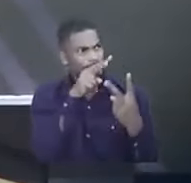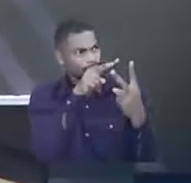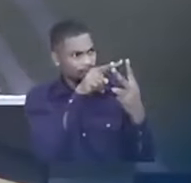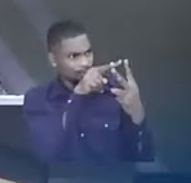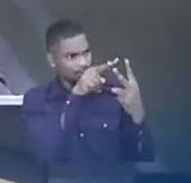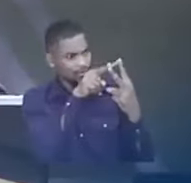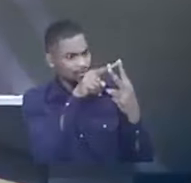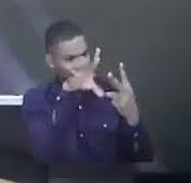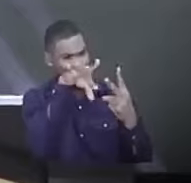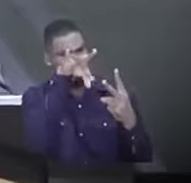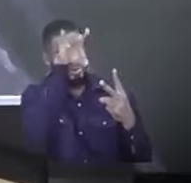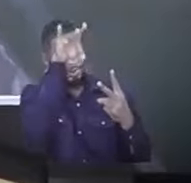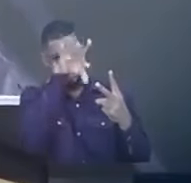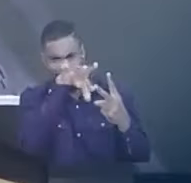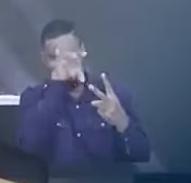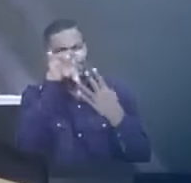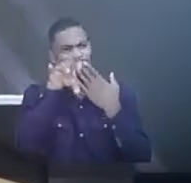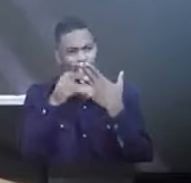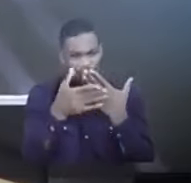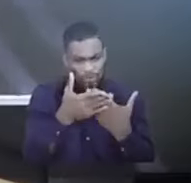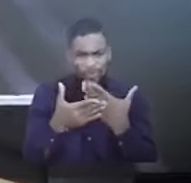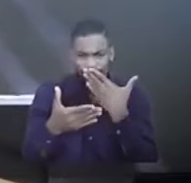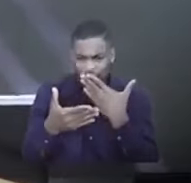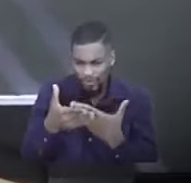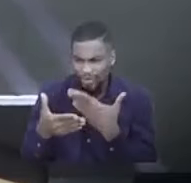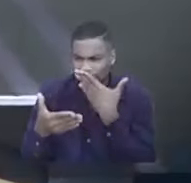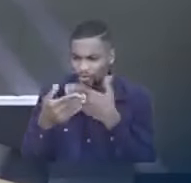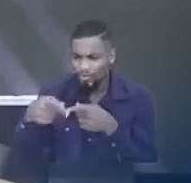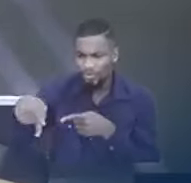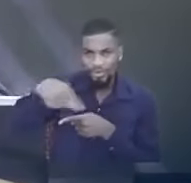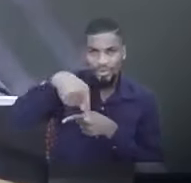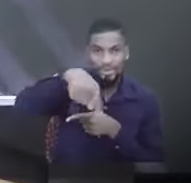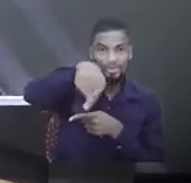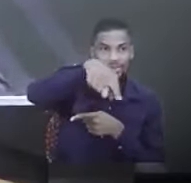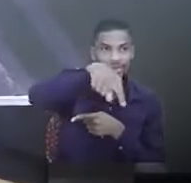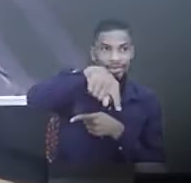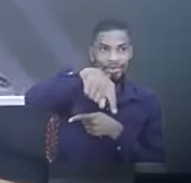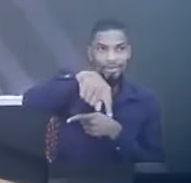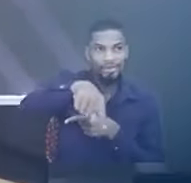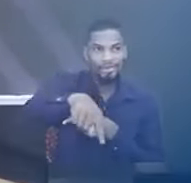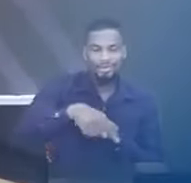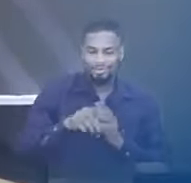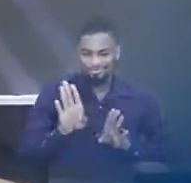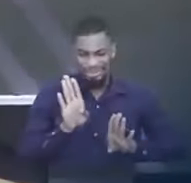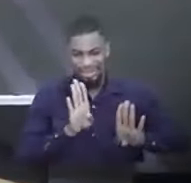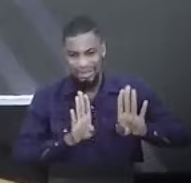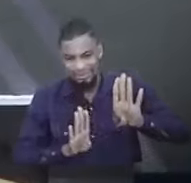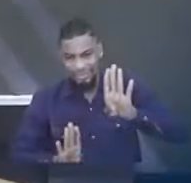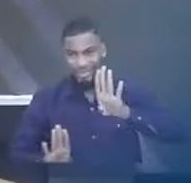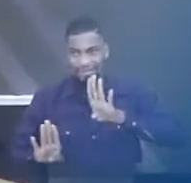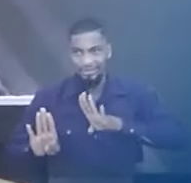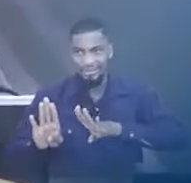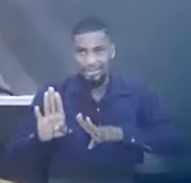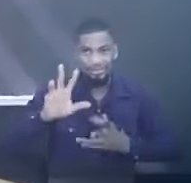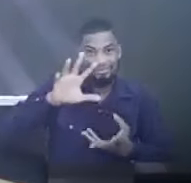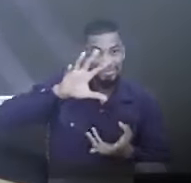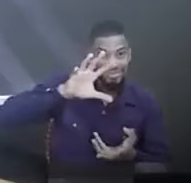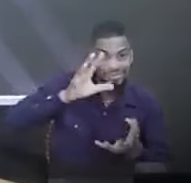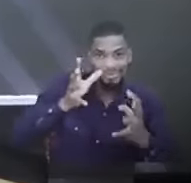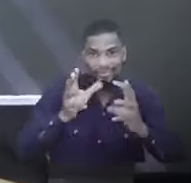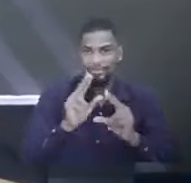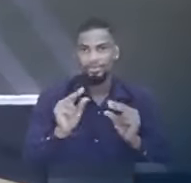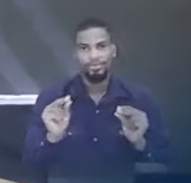and find that there's some kind of reason in it. Don't let us behave as if we are chanting. And so